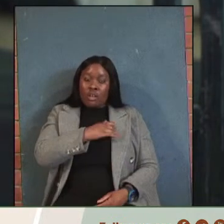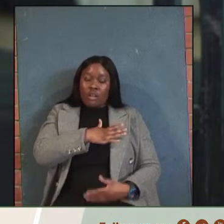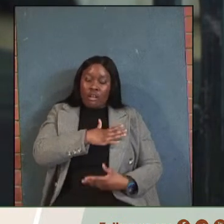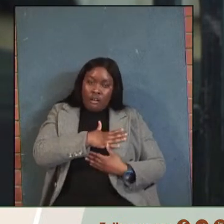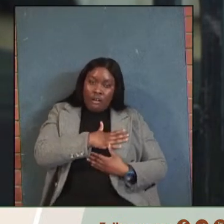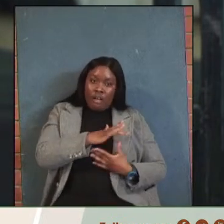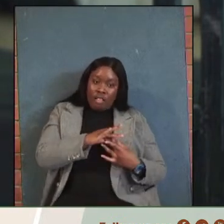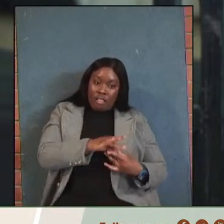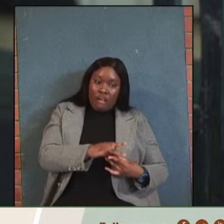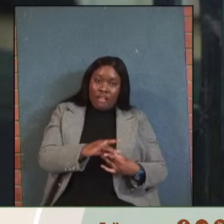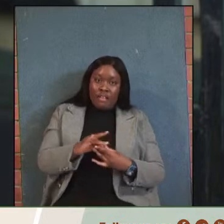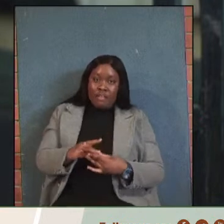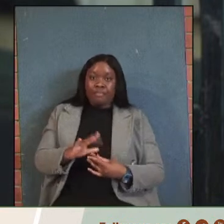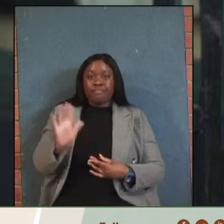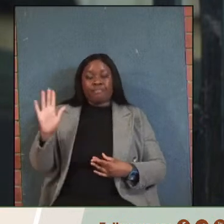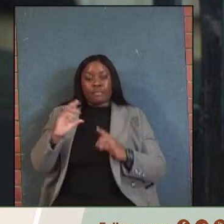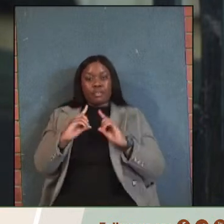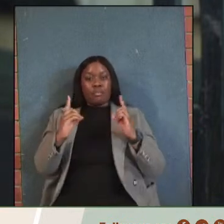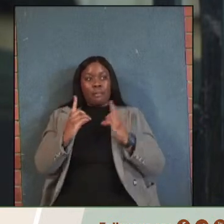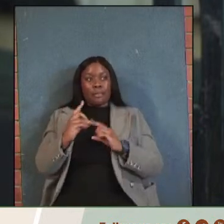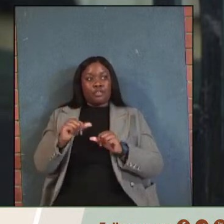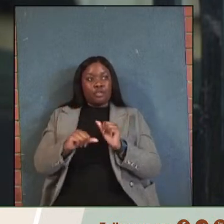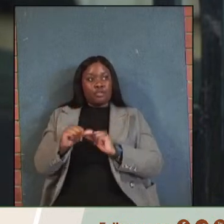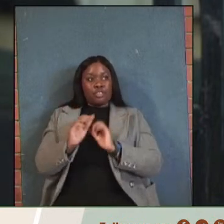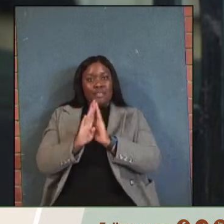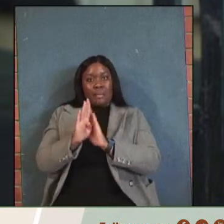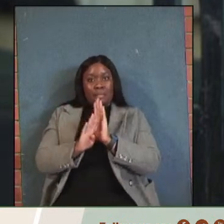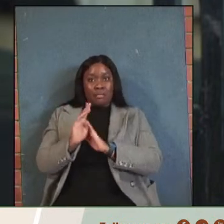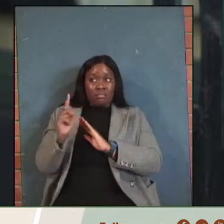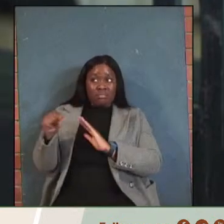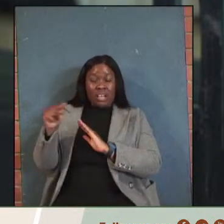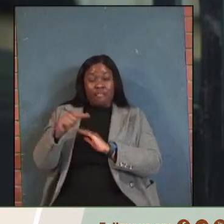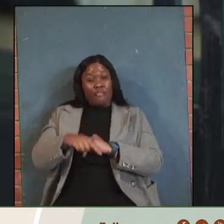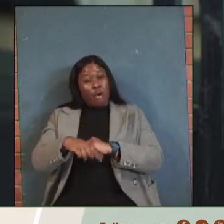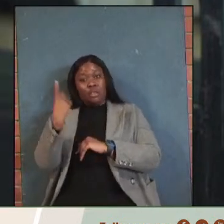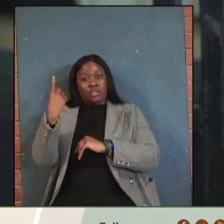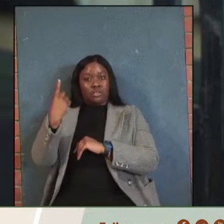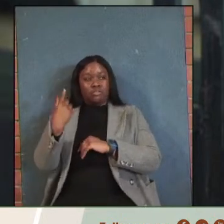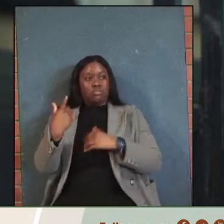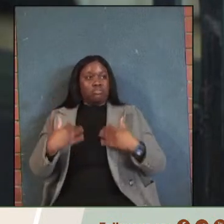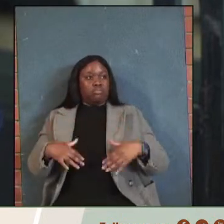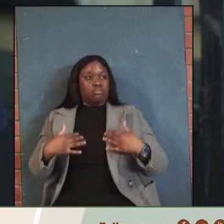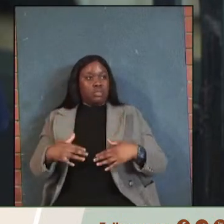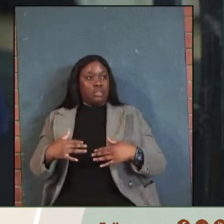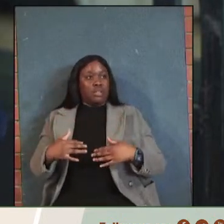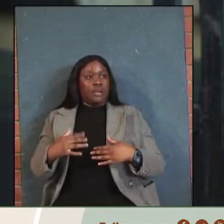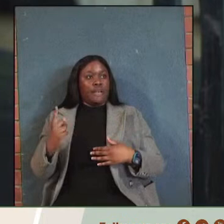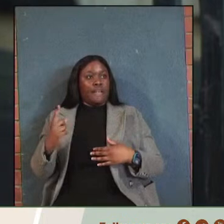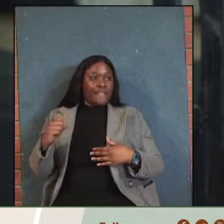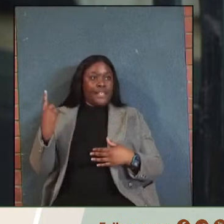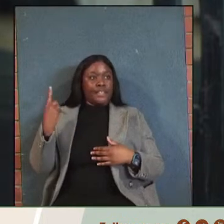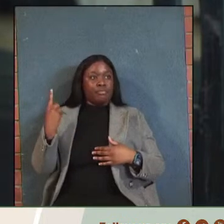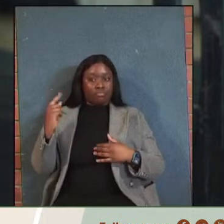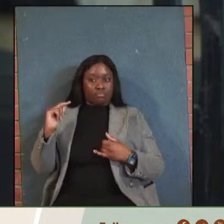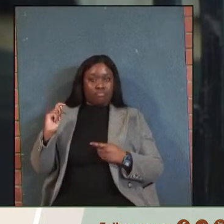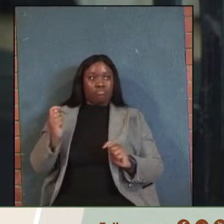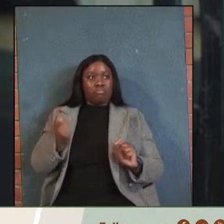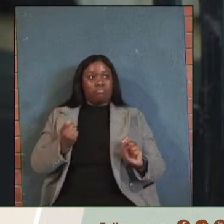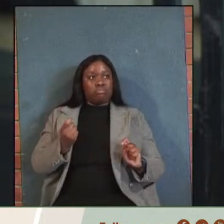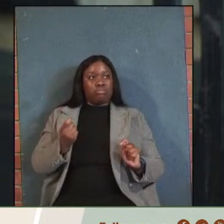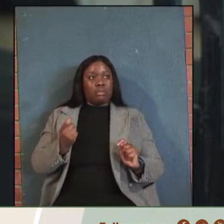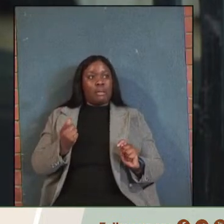Department of Social Development, they were the first people to actually introduce